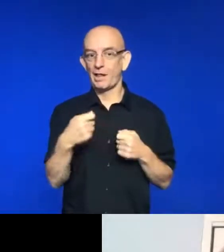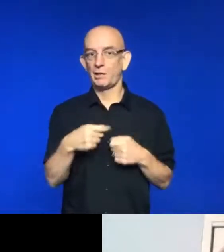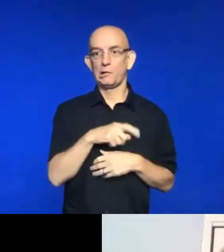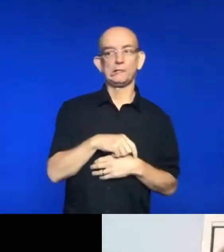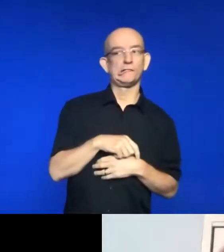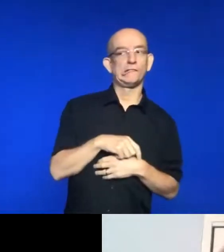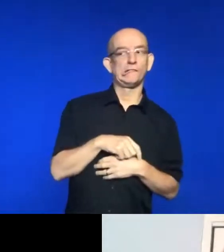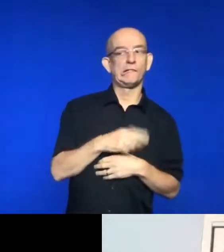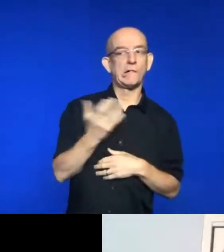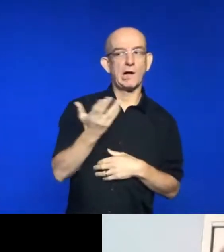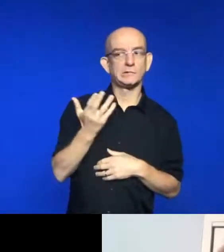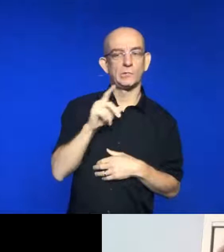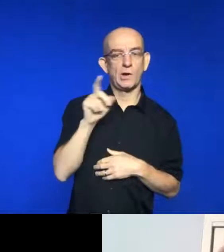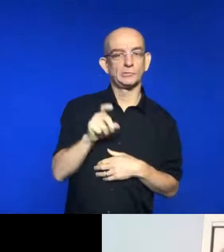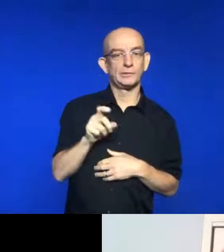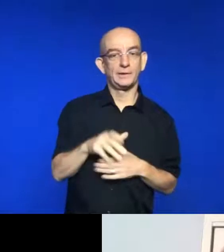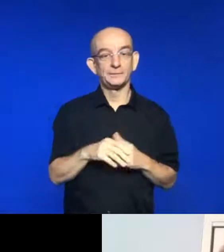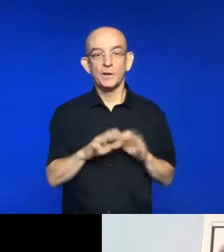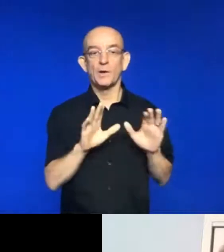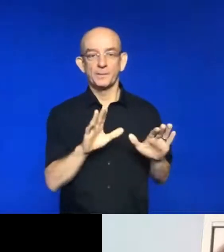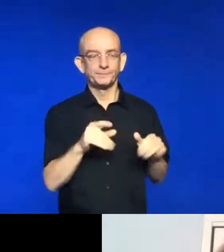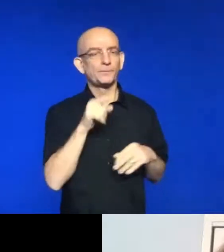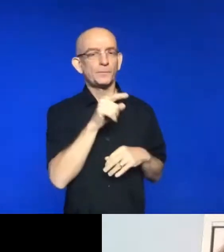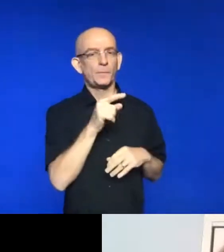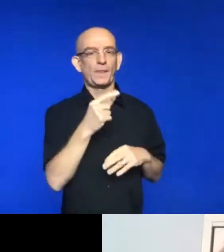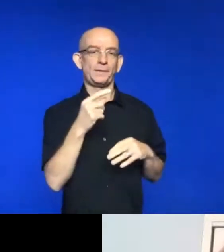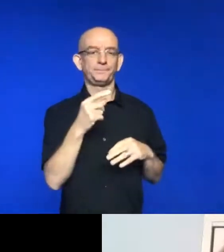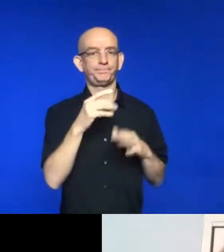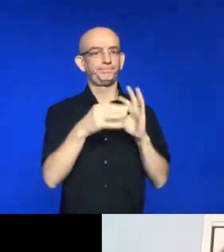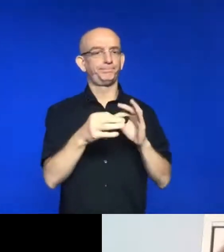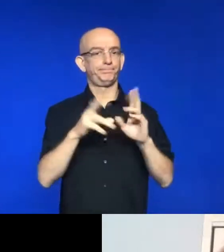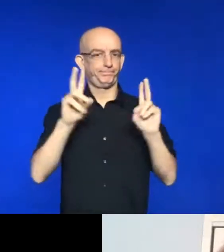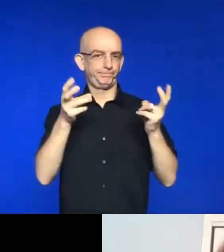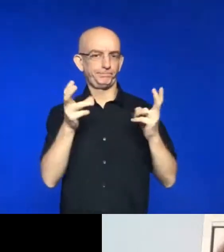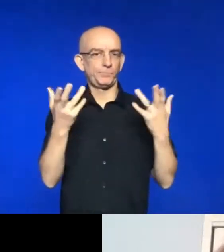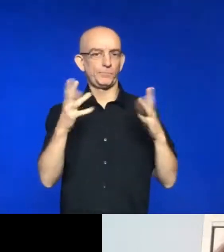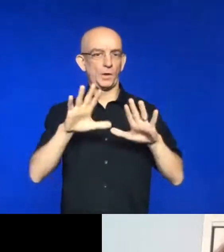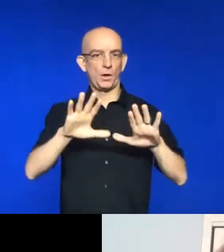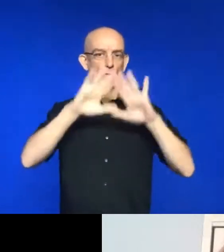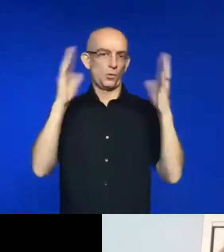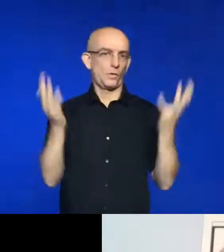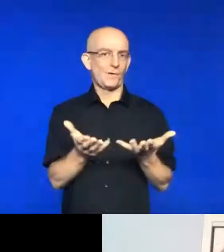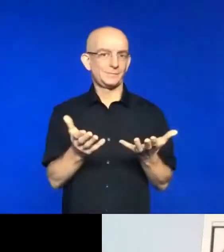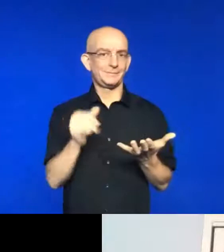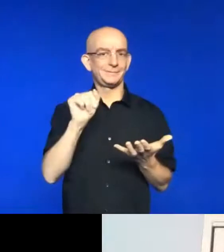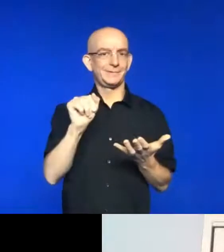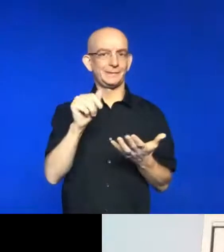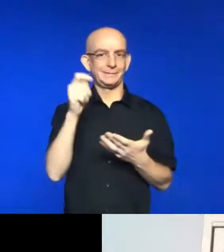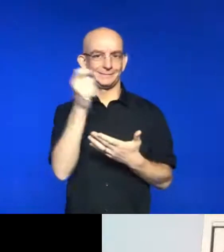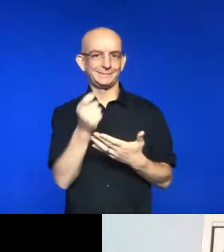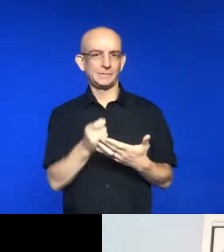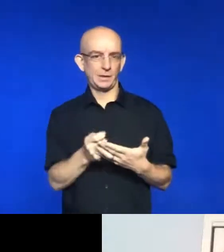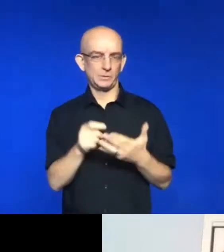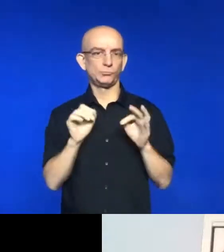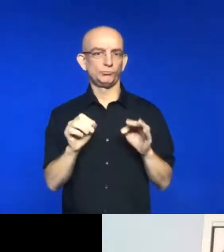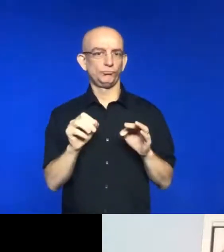really seen as an approach that can both improve learning for all students in the class, but also is one